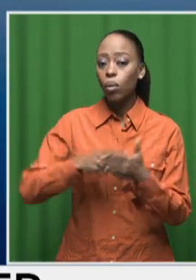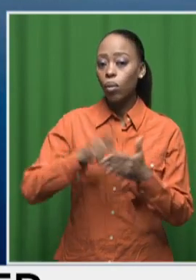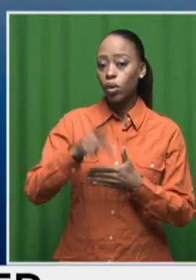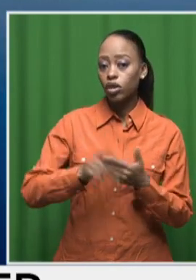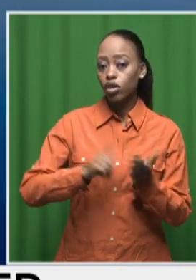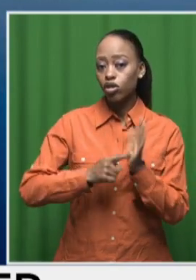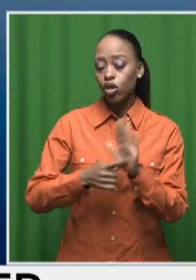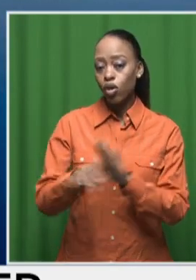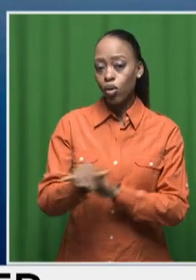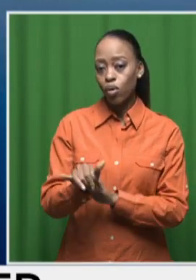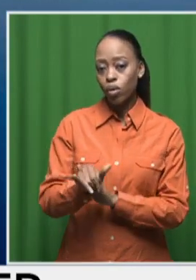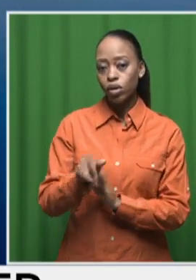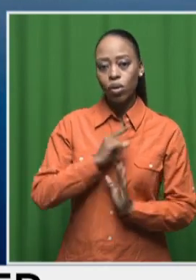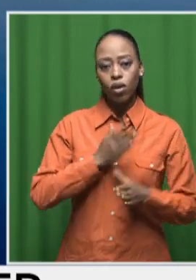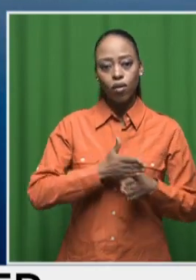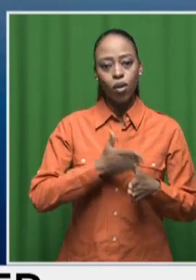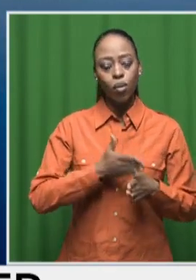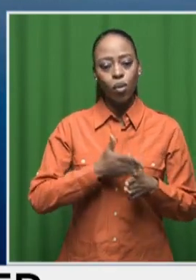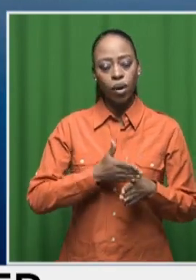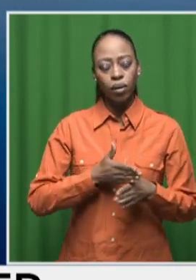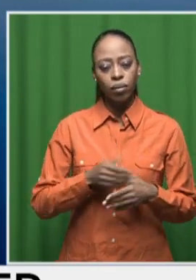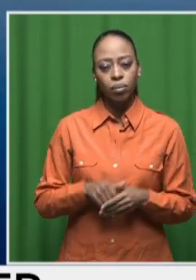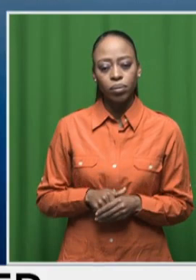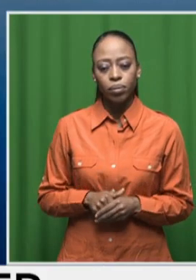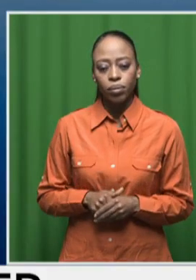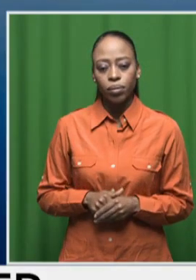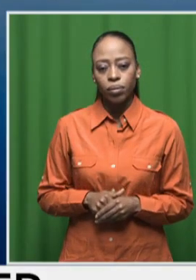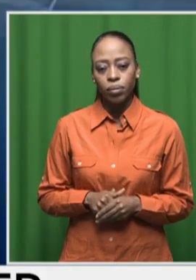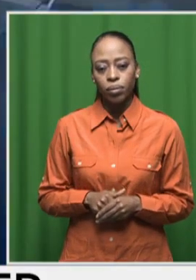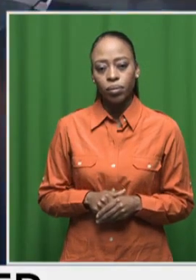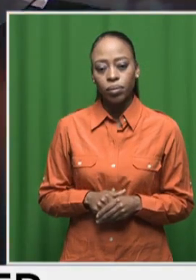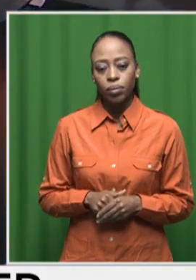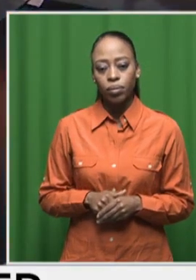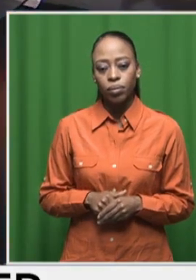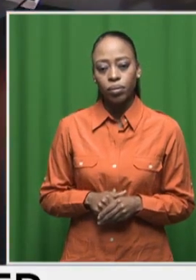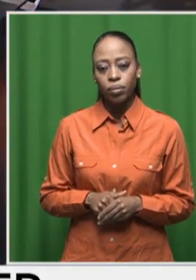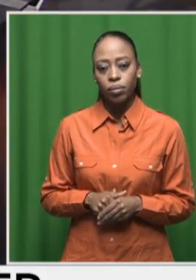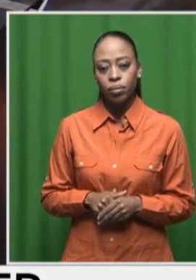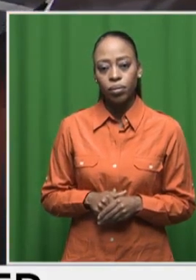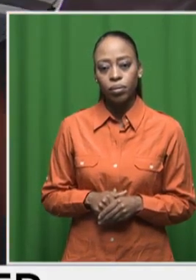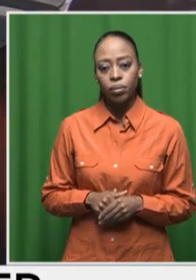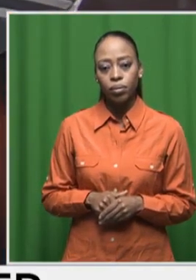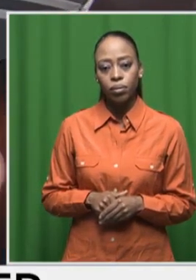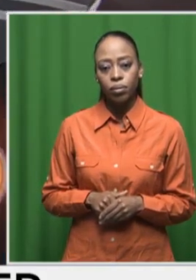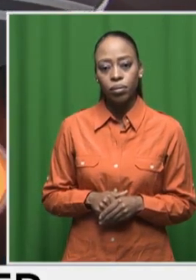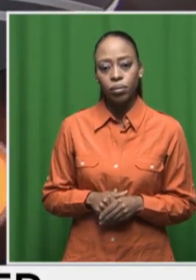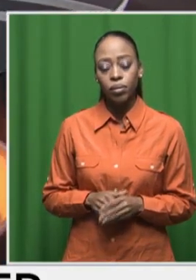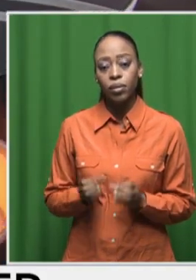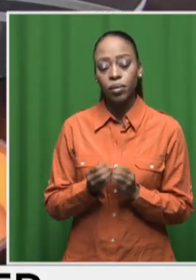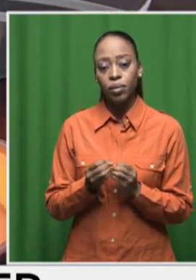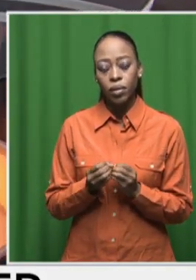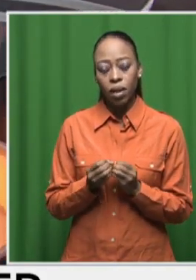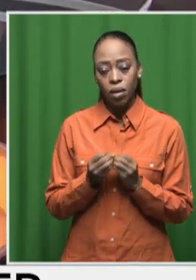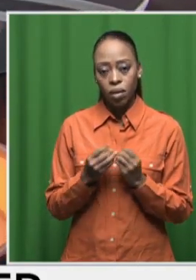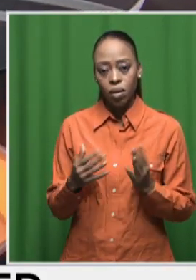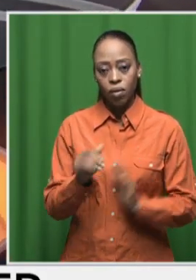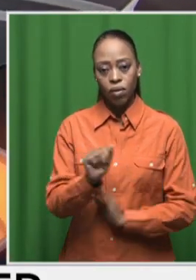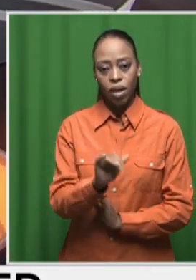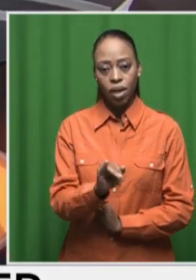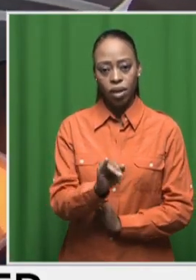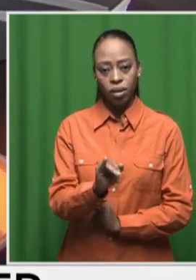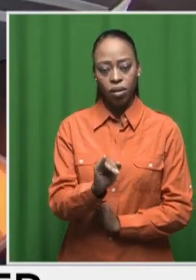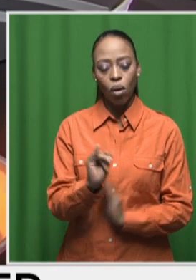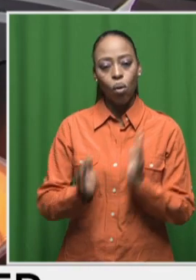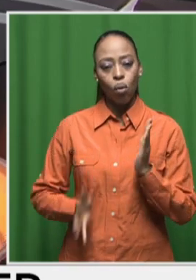project presented from an operations point of view? Yeah, so one of the, a lot of artificial intelligence, or most of